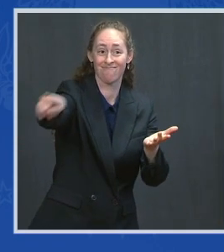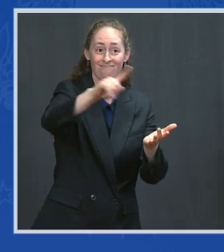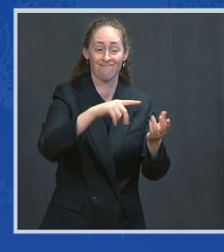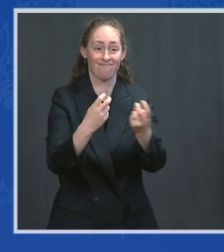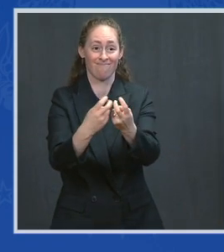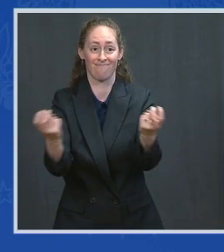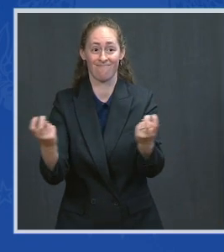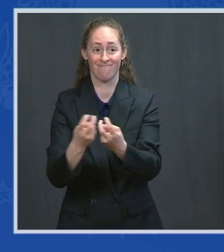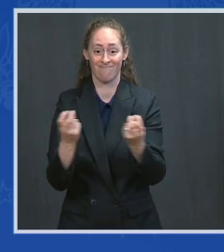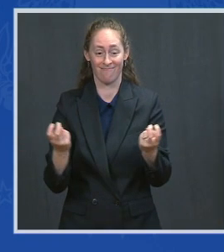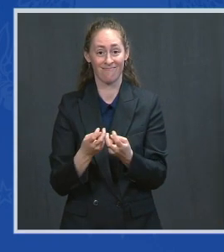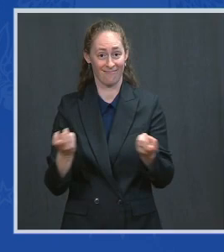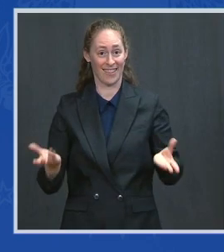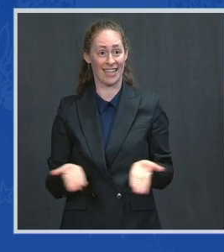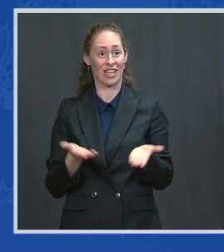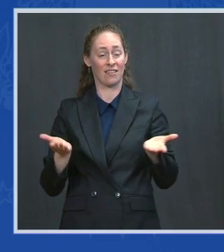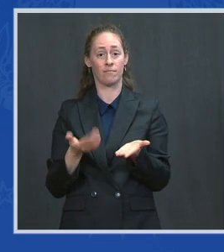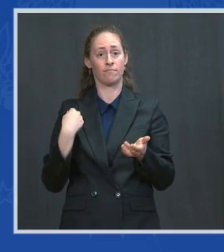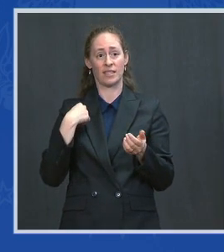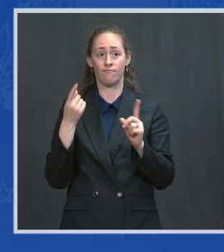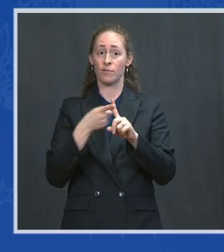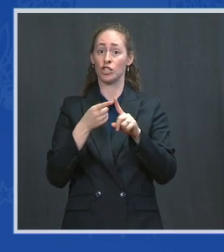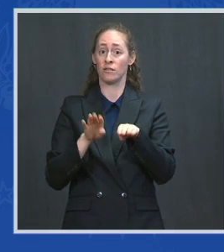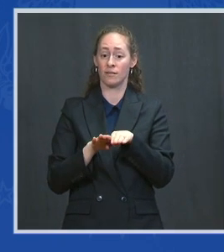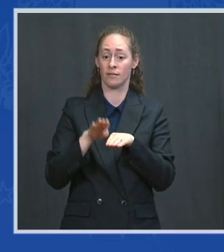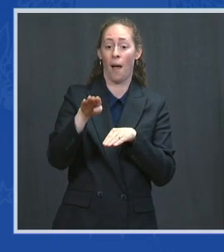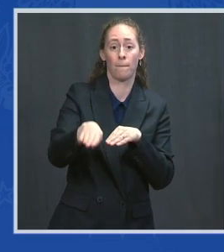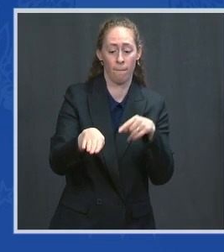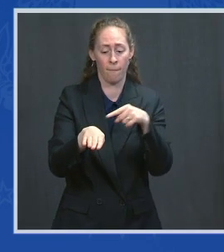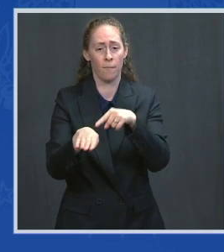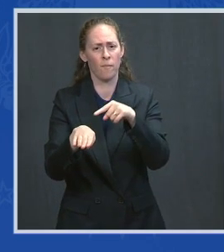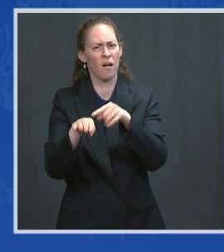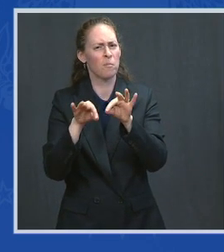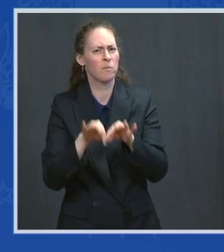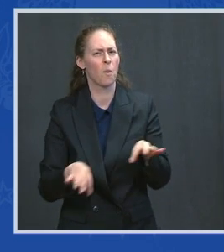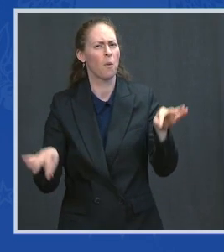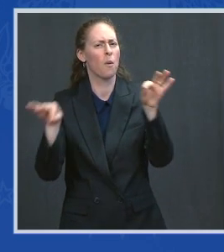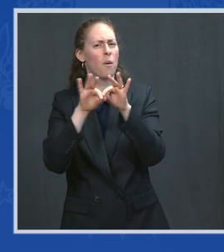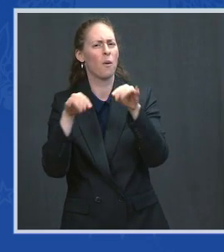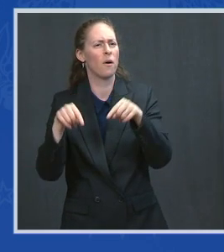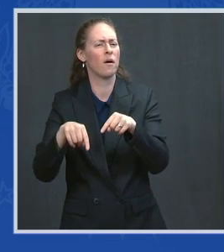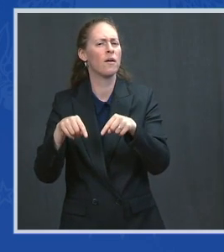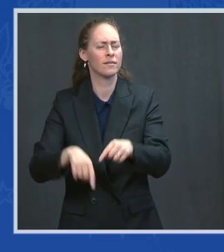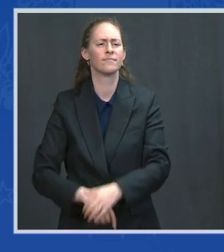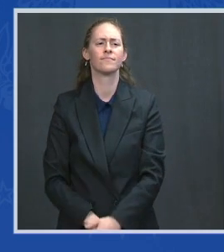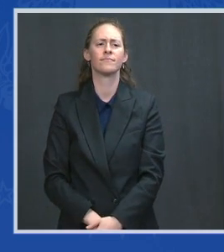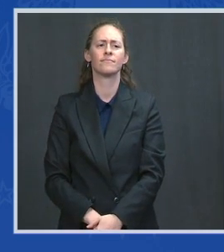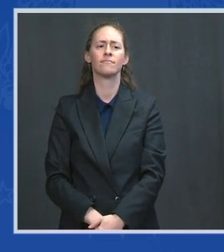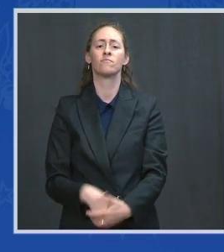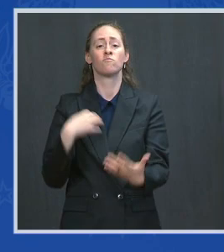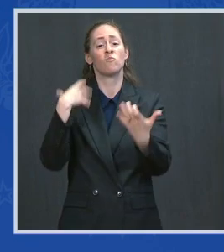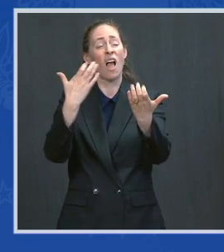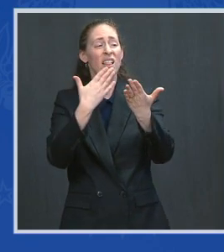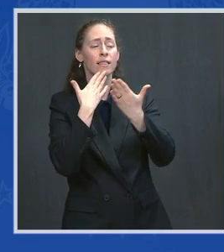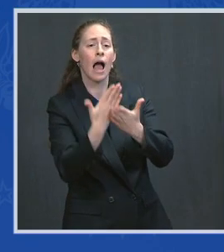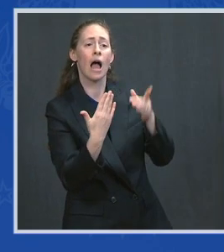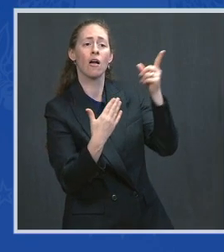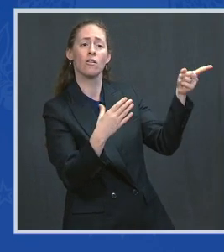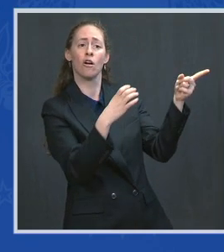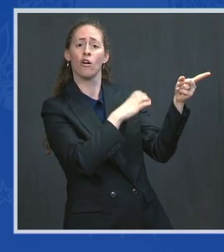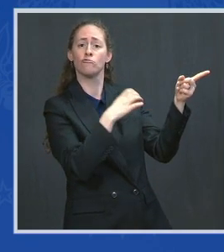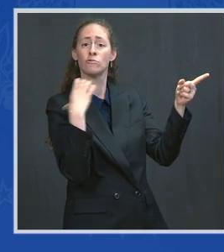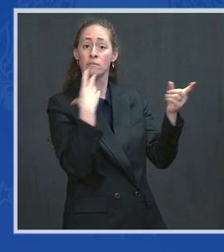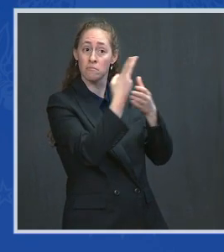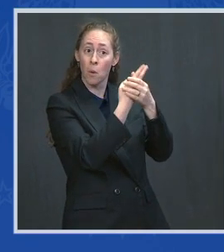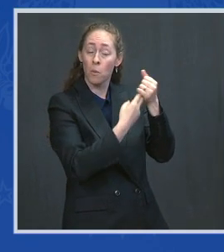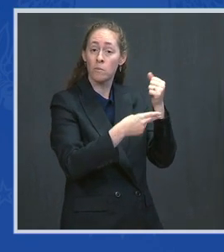step. I'd like to thank the Congress and the members who are here today, Democrats and Republicans, who came together